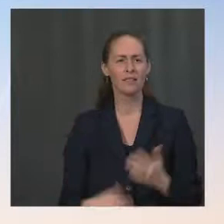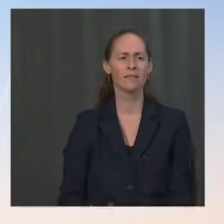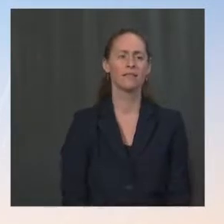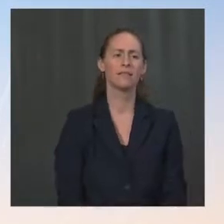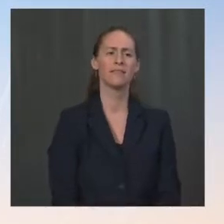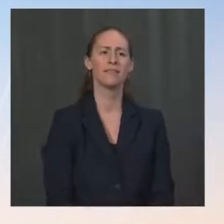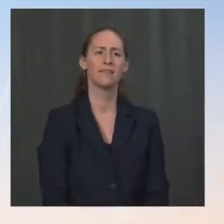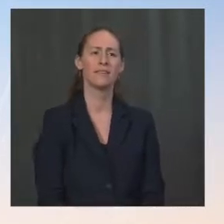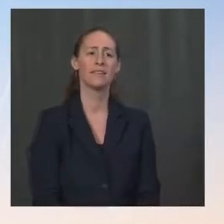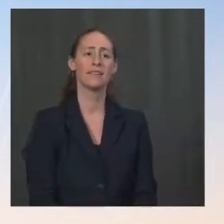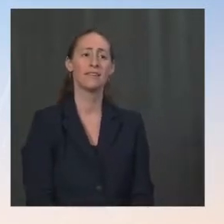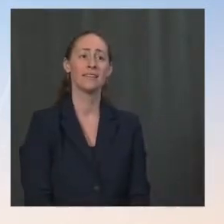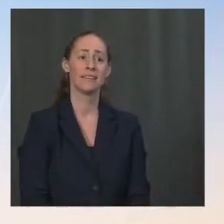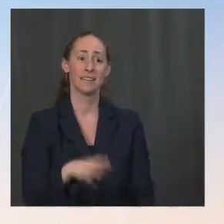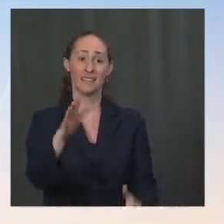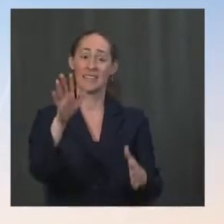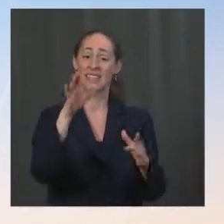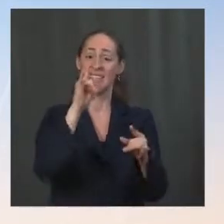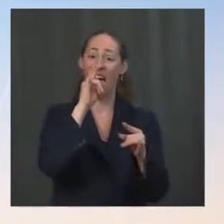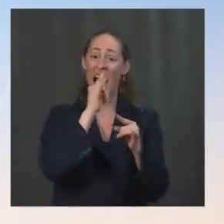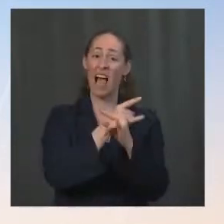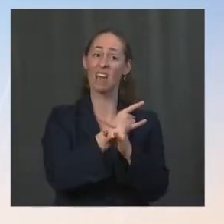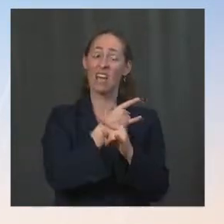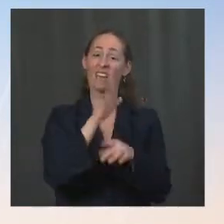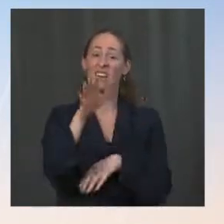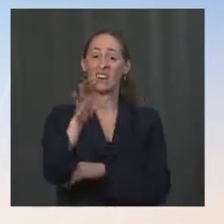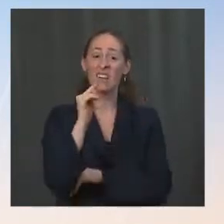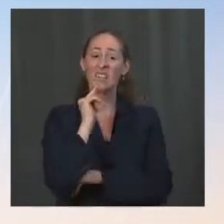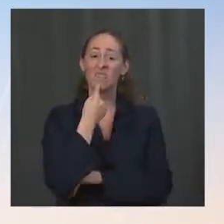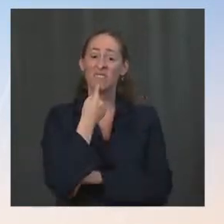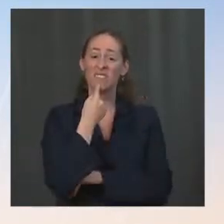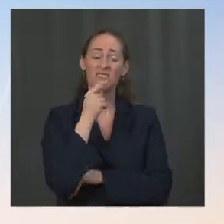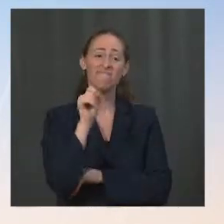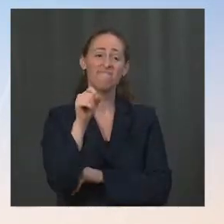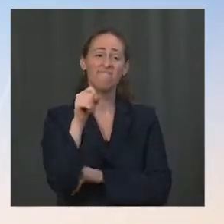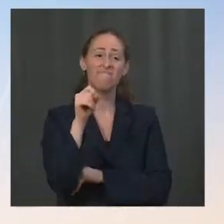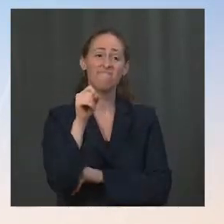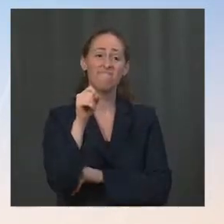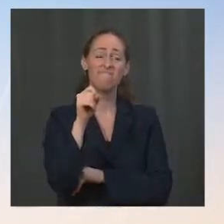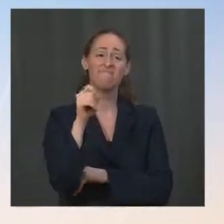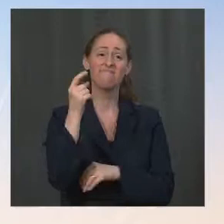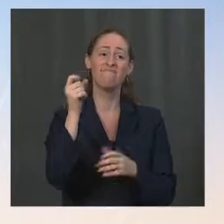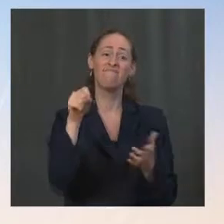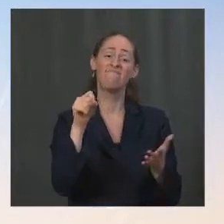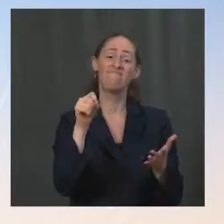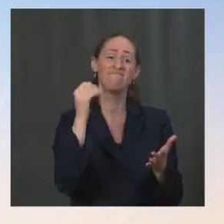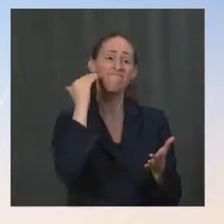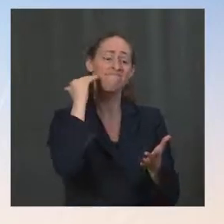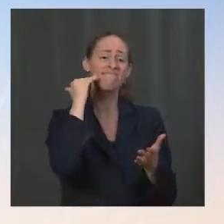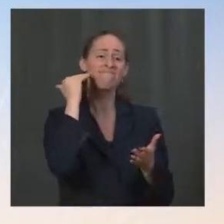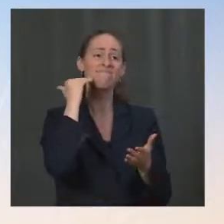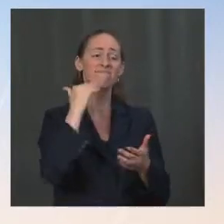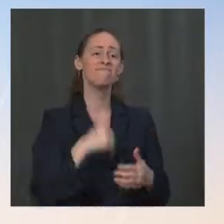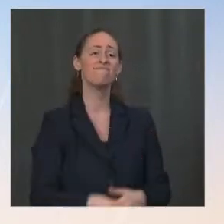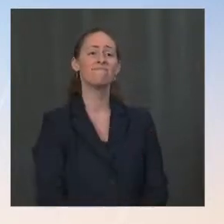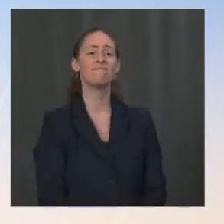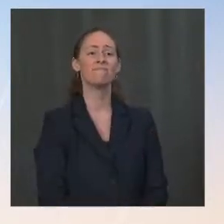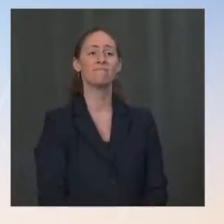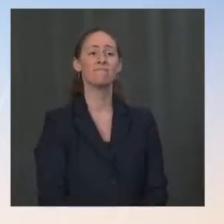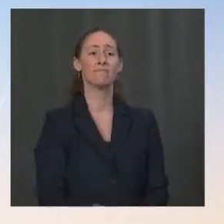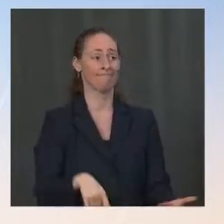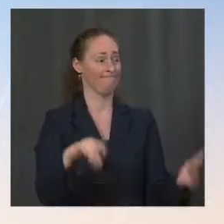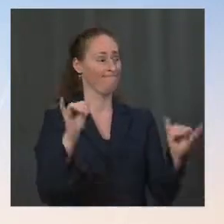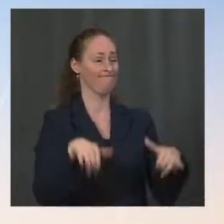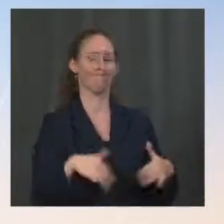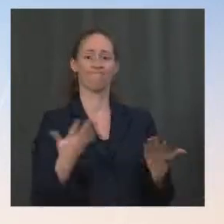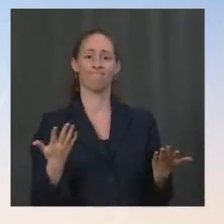term. I mean, the reality is here, as kind of to Phil's earlier question, this is the circumstance we're faced with. The Taliban